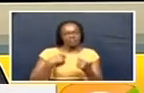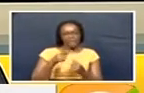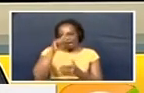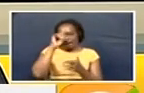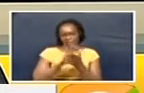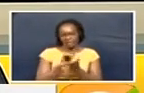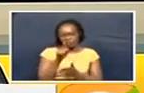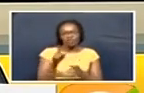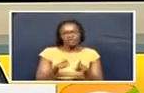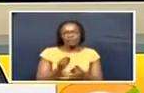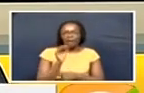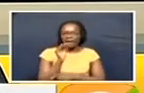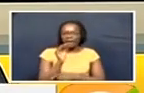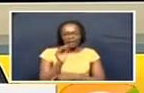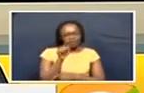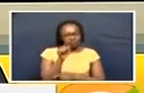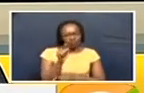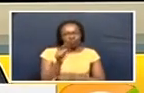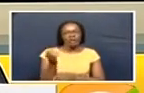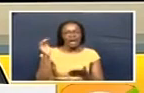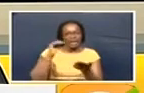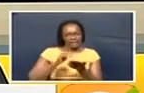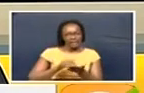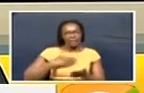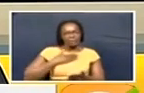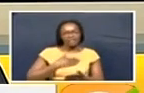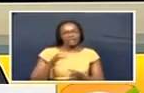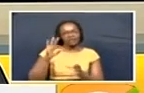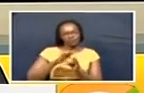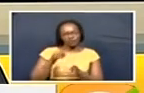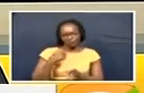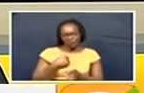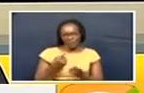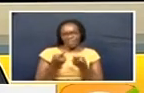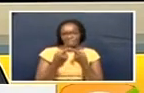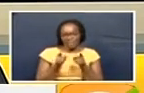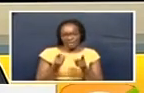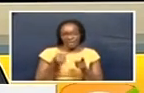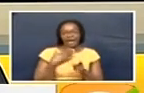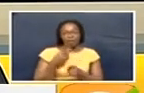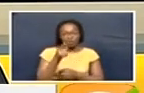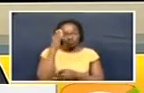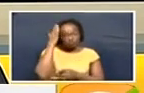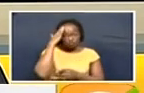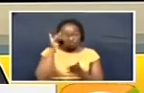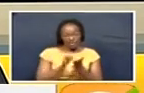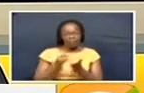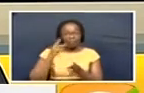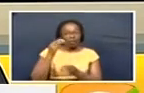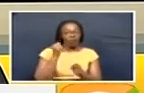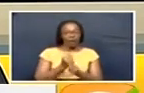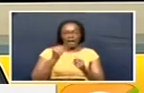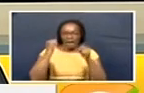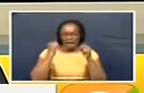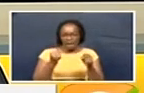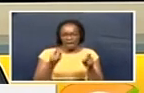again, as our president will as well. So I'll ask you to come out and vote then. But I would want you to know that I'll work very hard as your